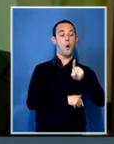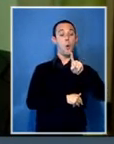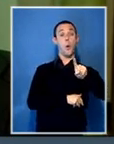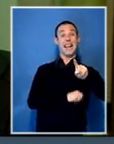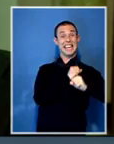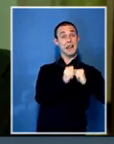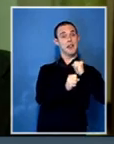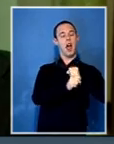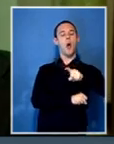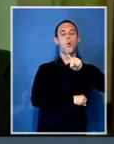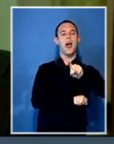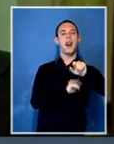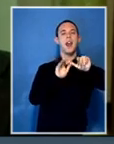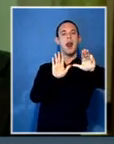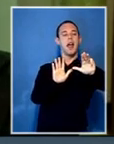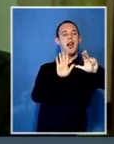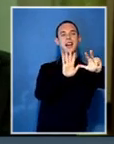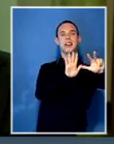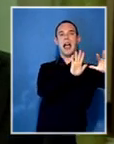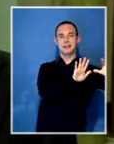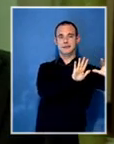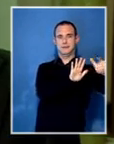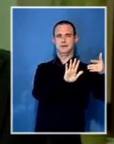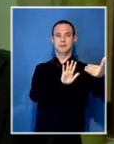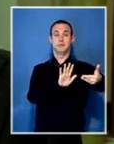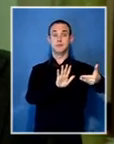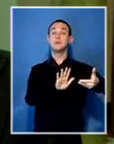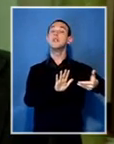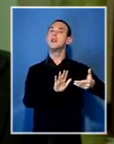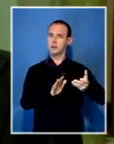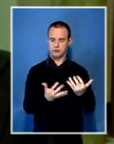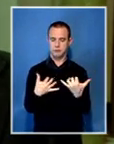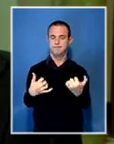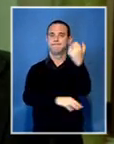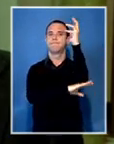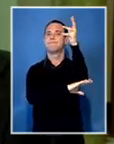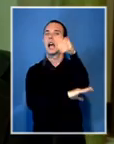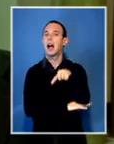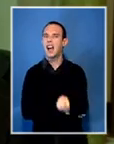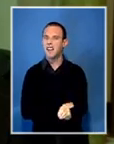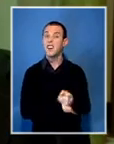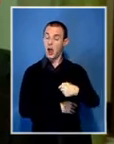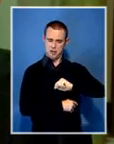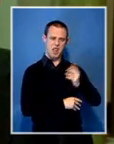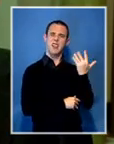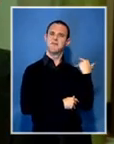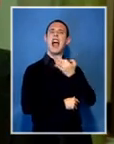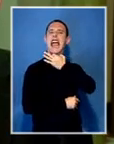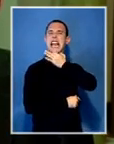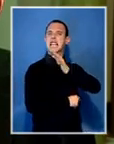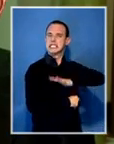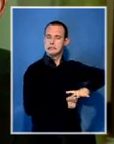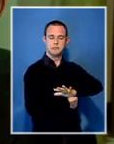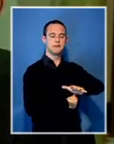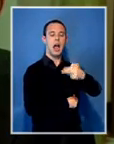of people at various times, particularly towards the end of the 80s. We had a couple of demonstrations, a big one in